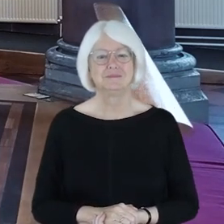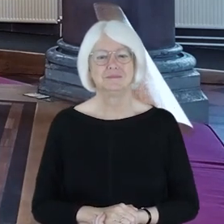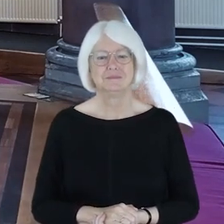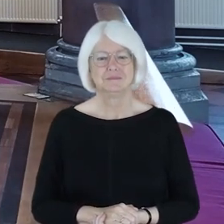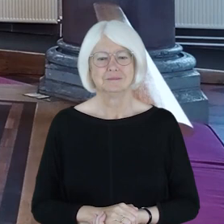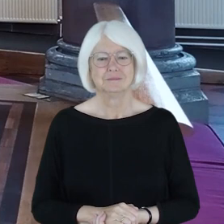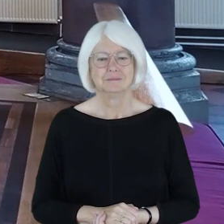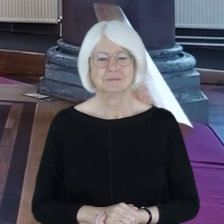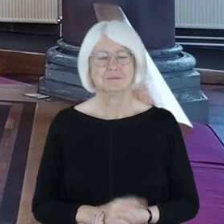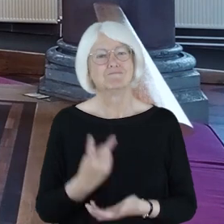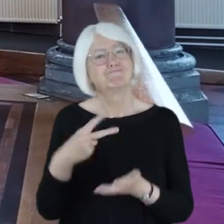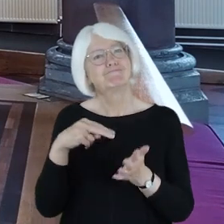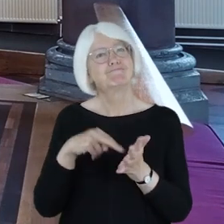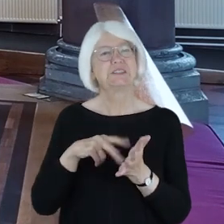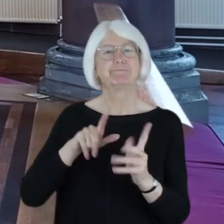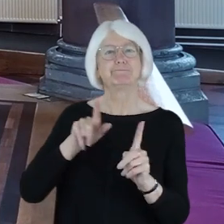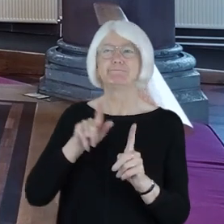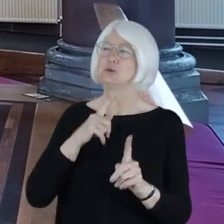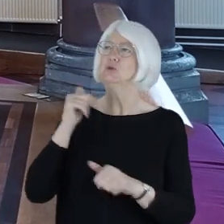We stand for the Lord.